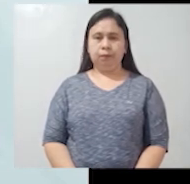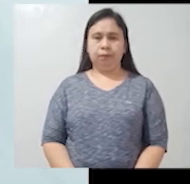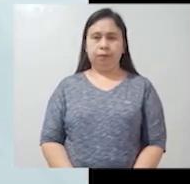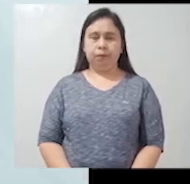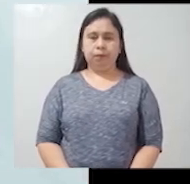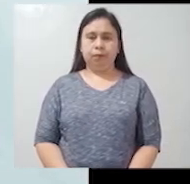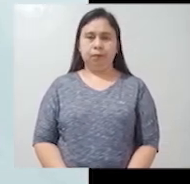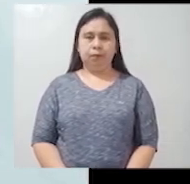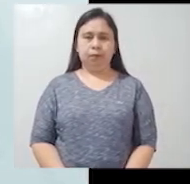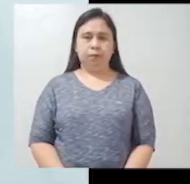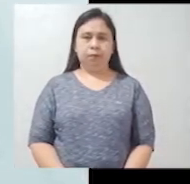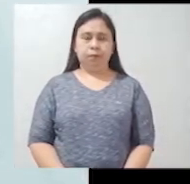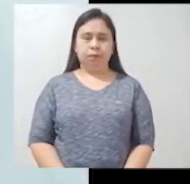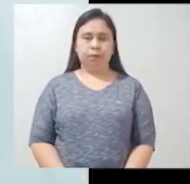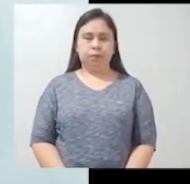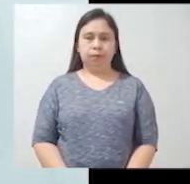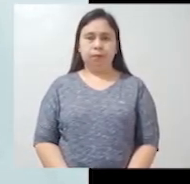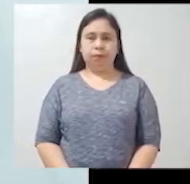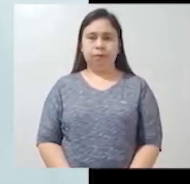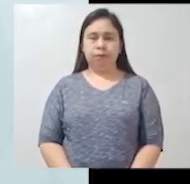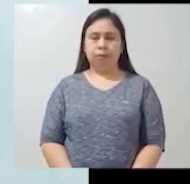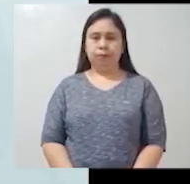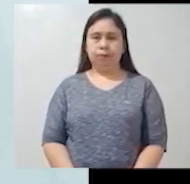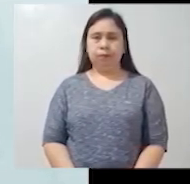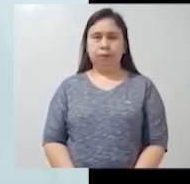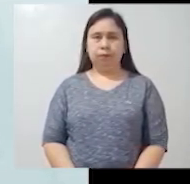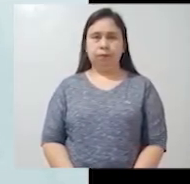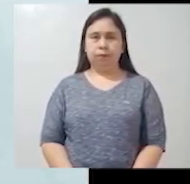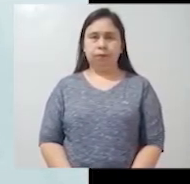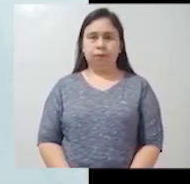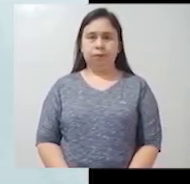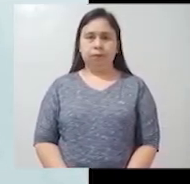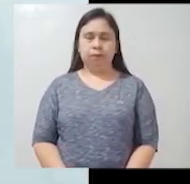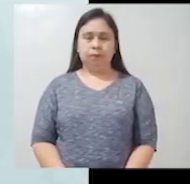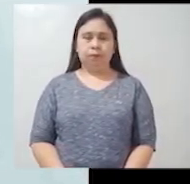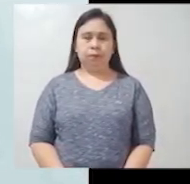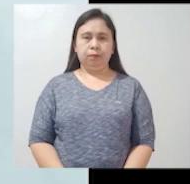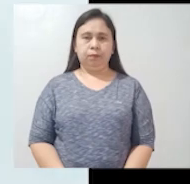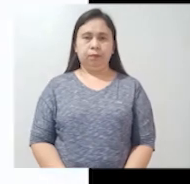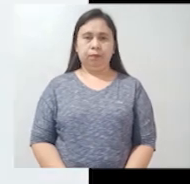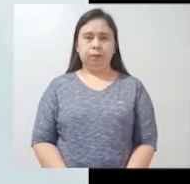There is a lot of intermolecular space between the molecules.